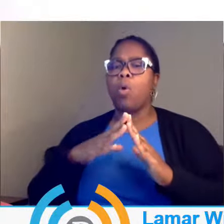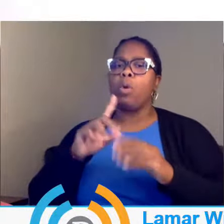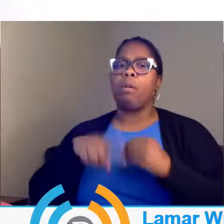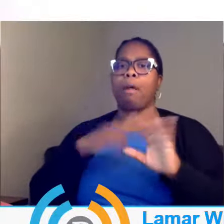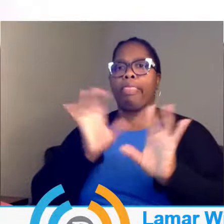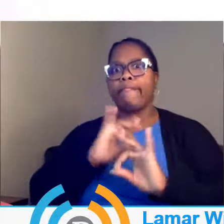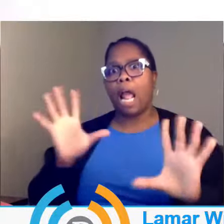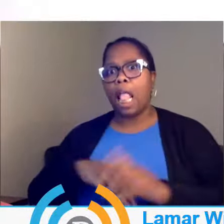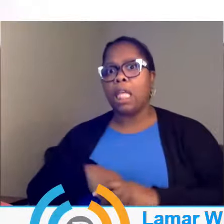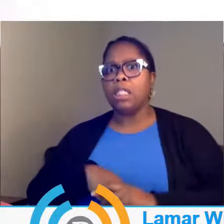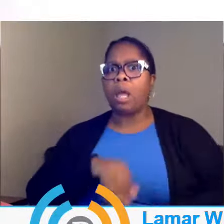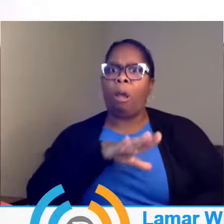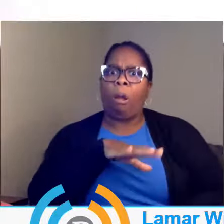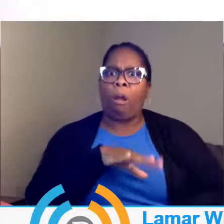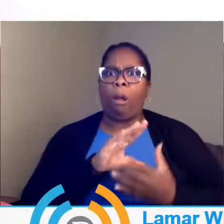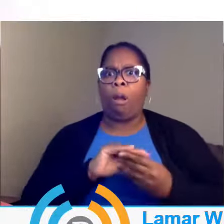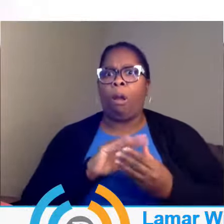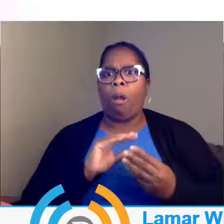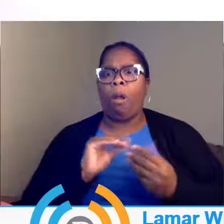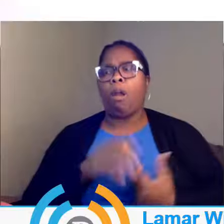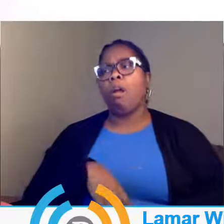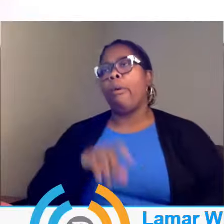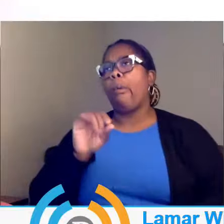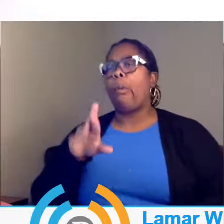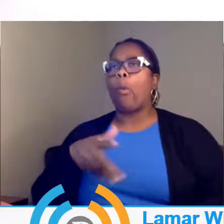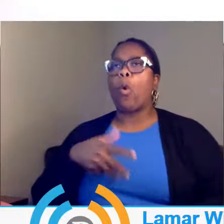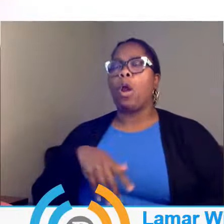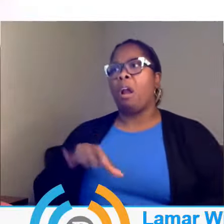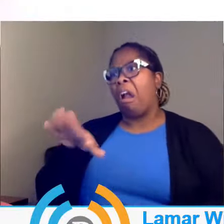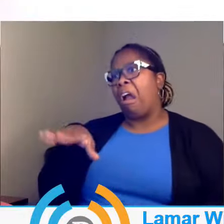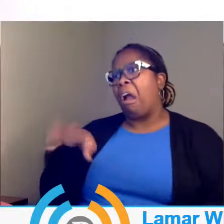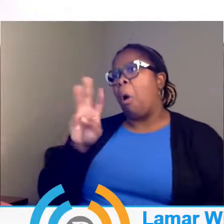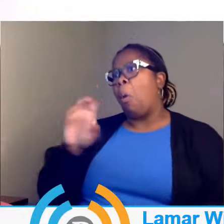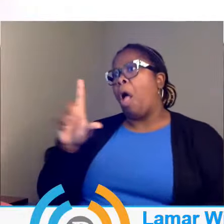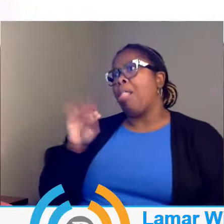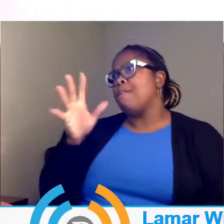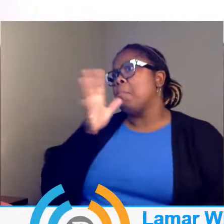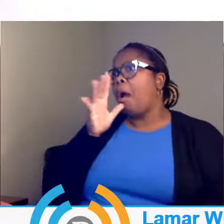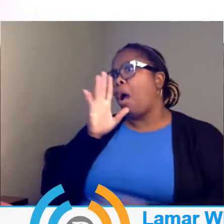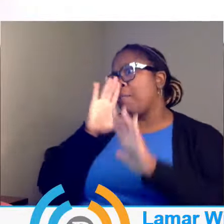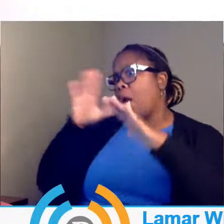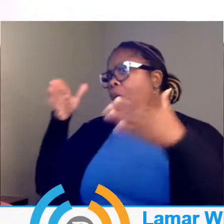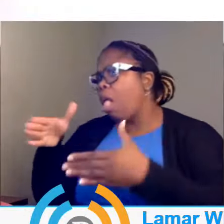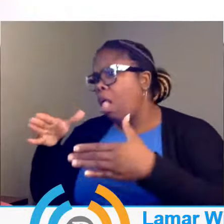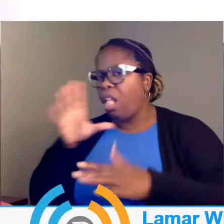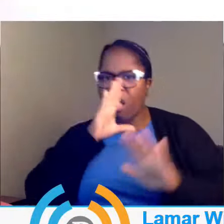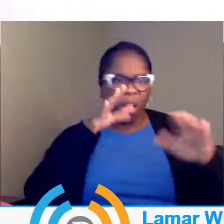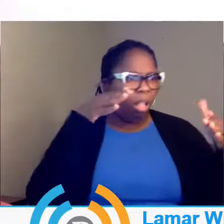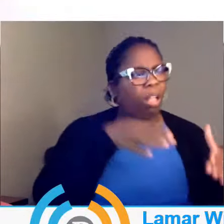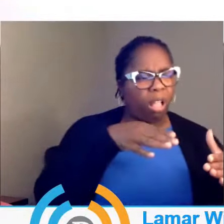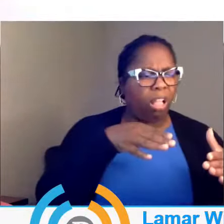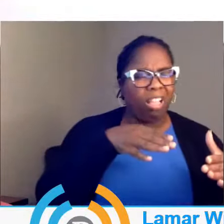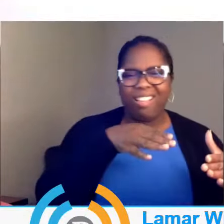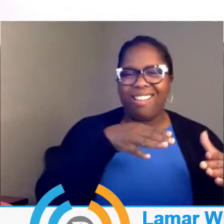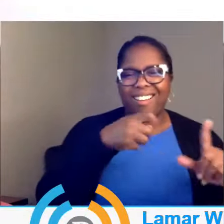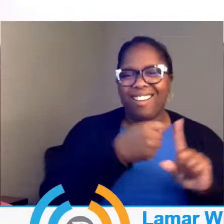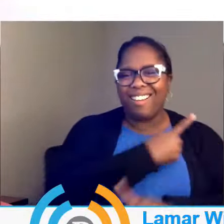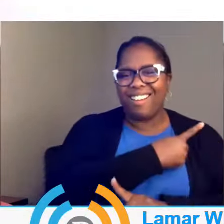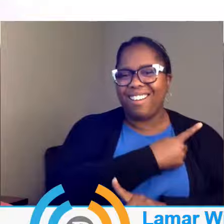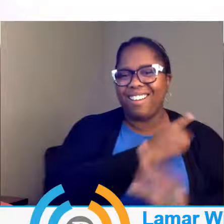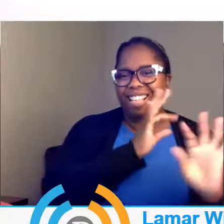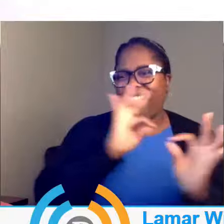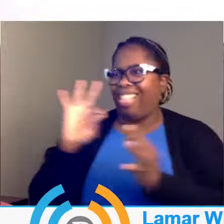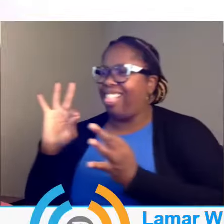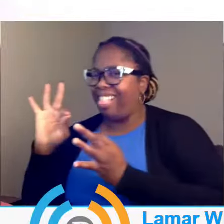or yeah, like what's happened with like the wall of moms and just like I feel like at the end of the day, everyone